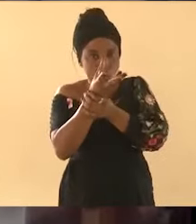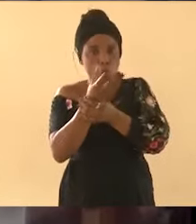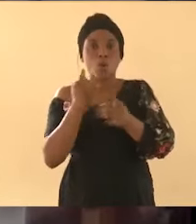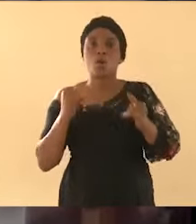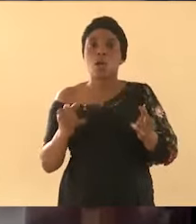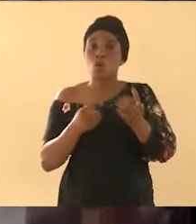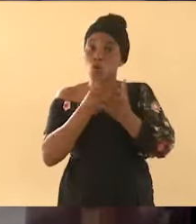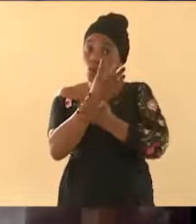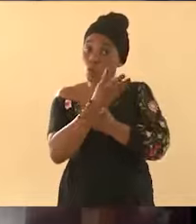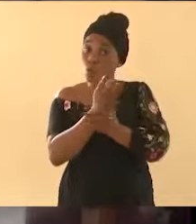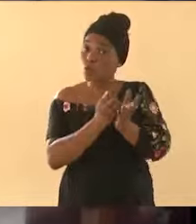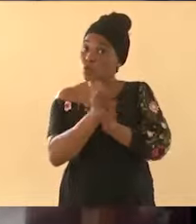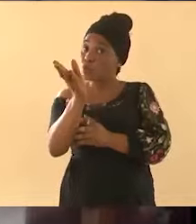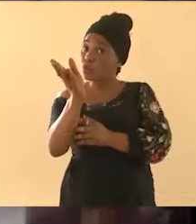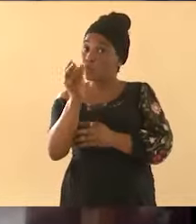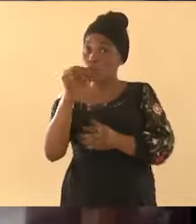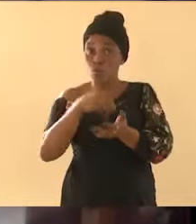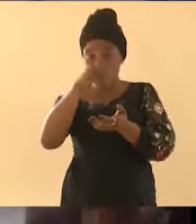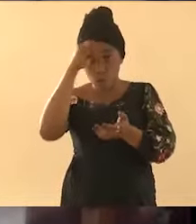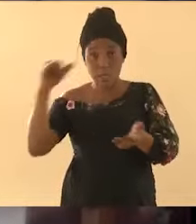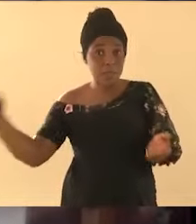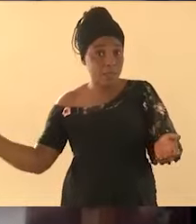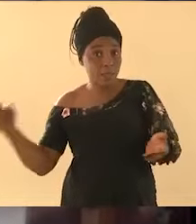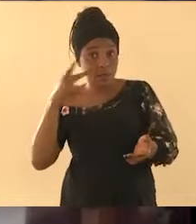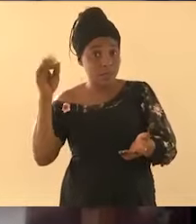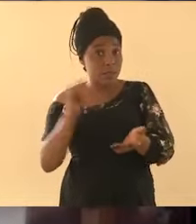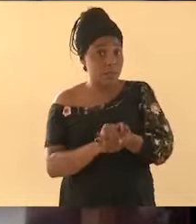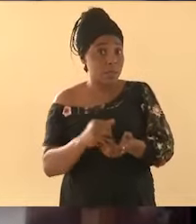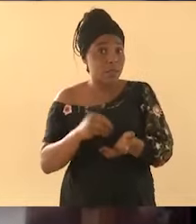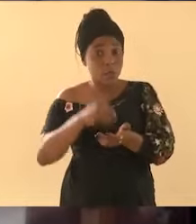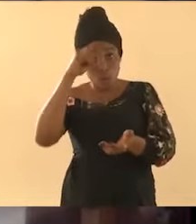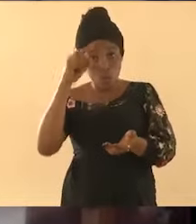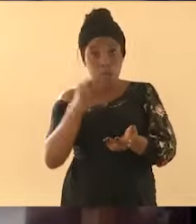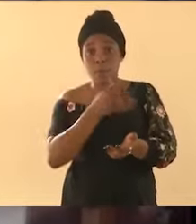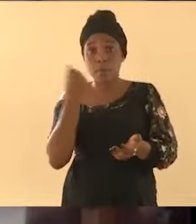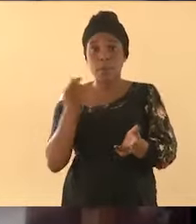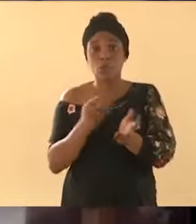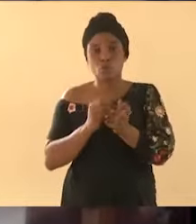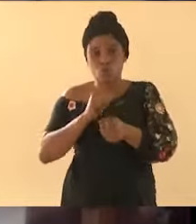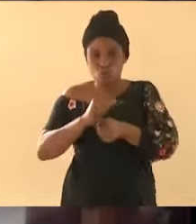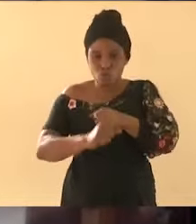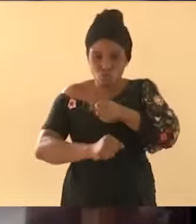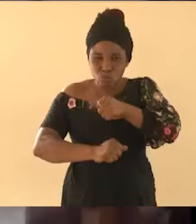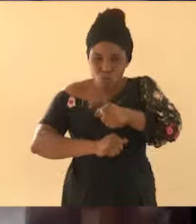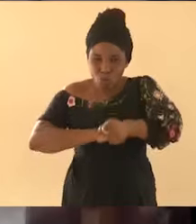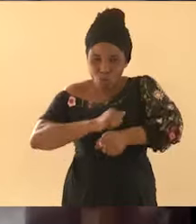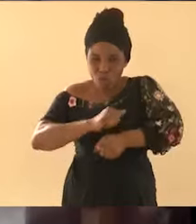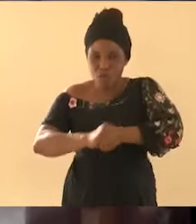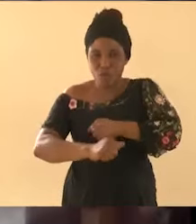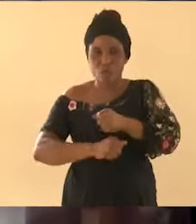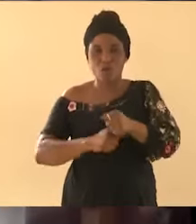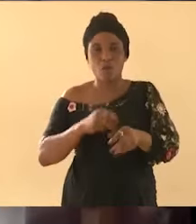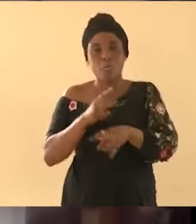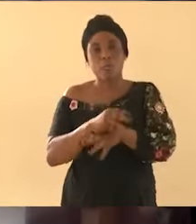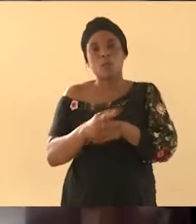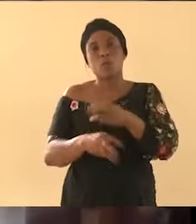grow. Now, we grow through learning. Didn't I say that? We learn best through